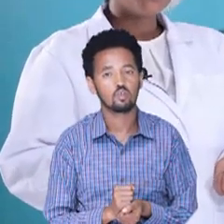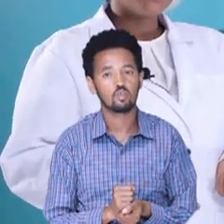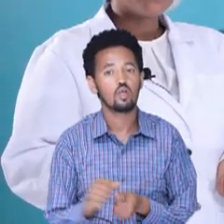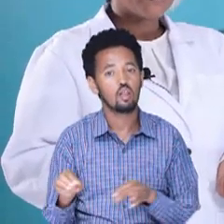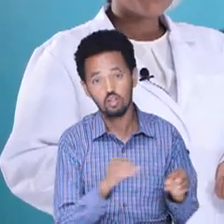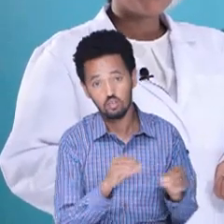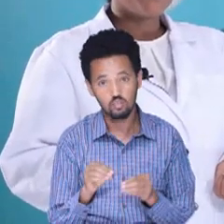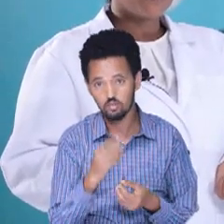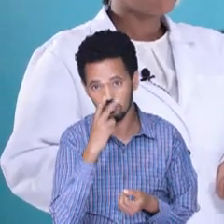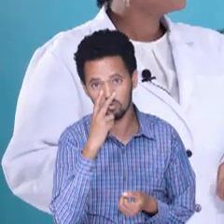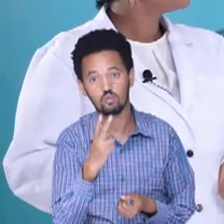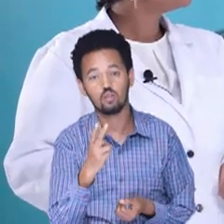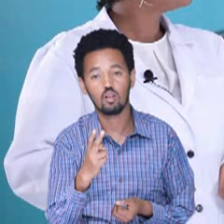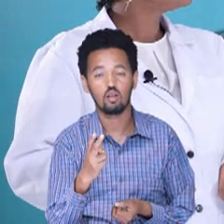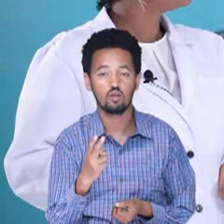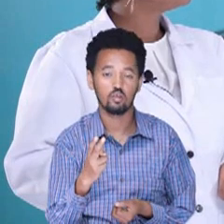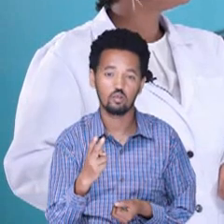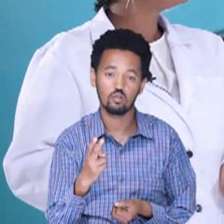Let's move to lakes of Africa.